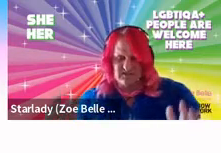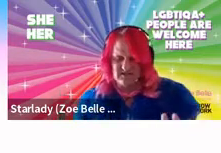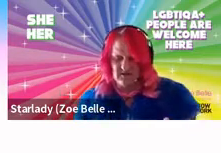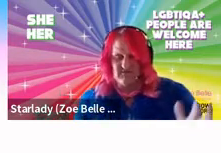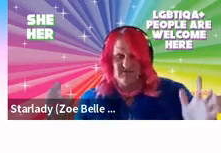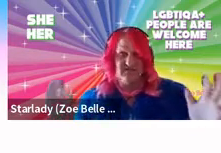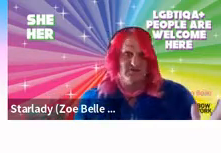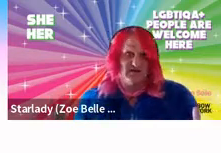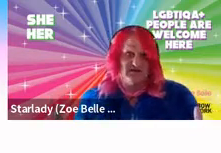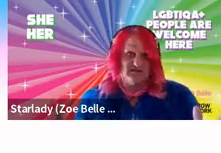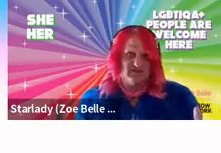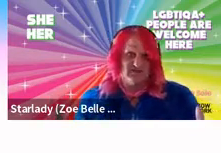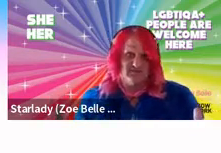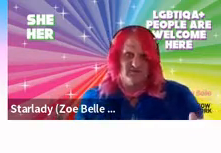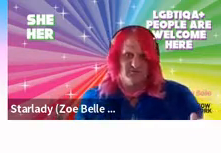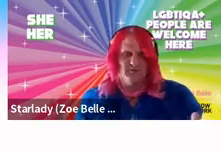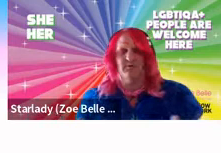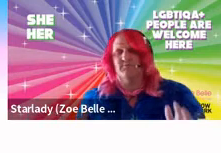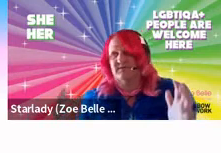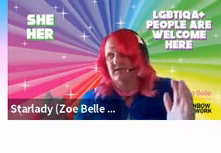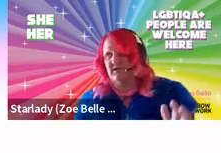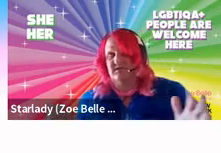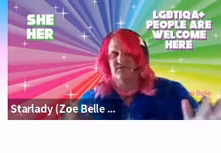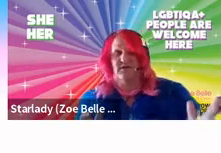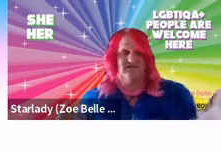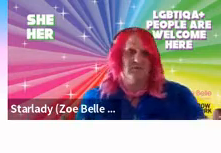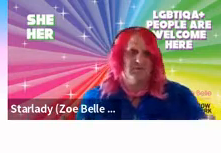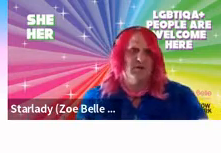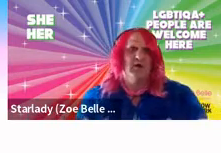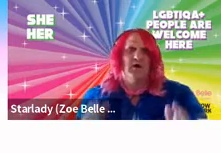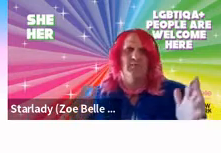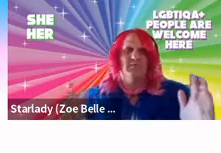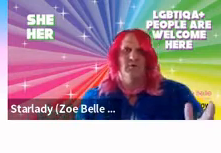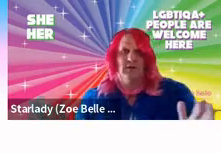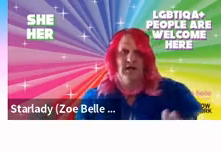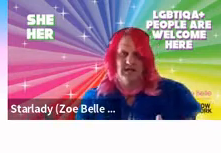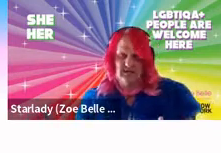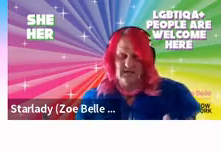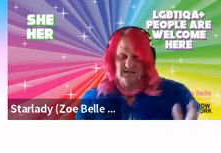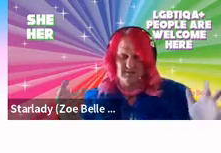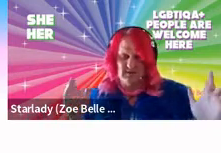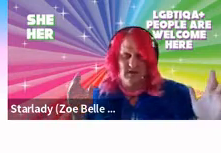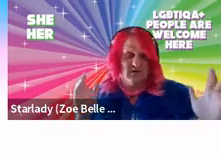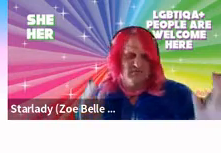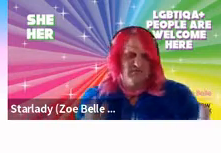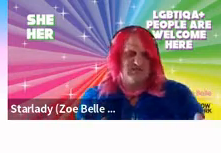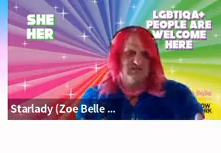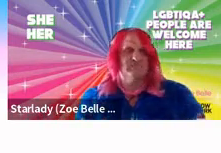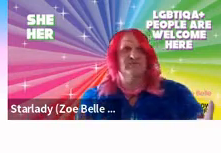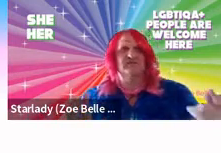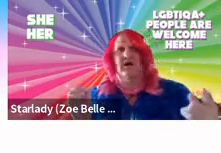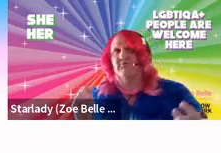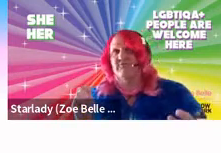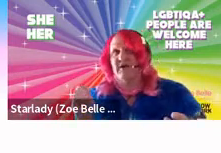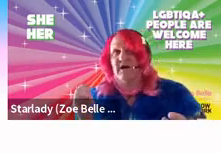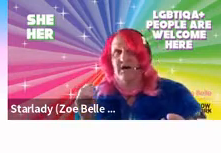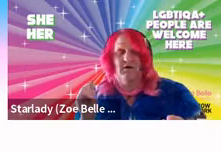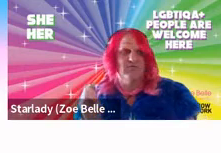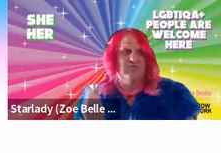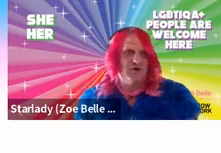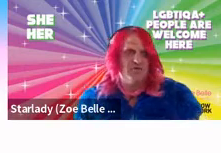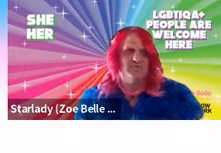and statistics of is that trans and gender diverse people, in particular trans women, are more likely to be victims